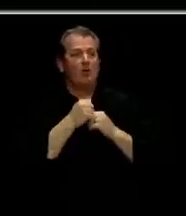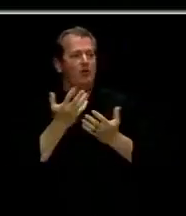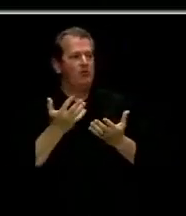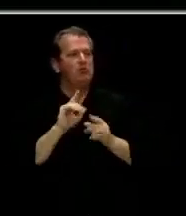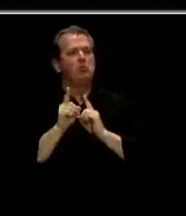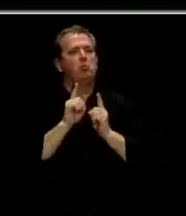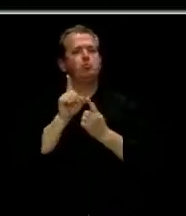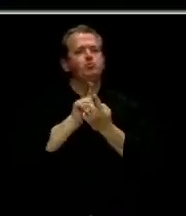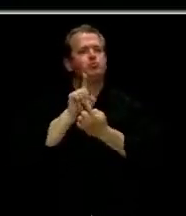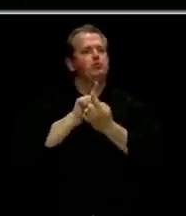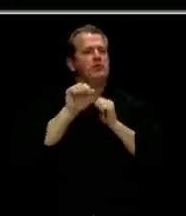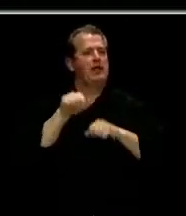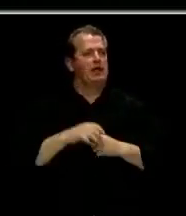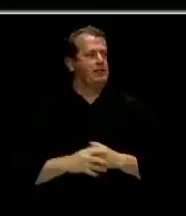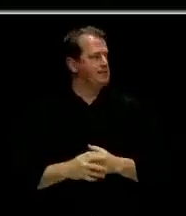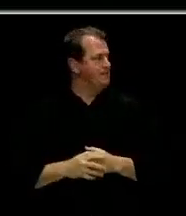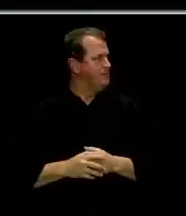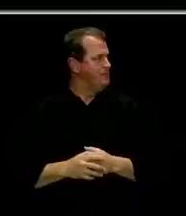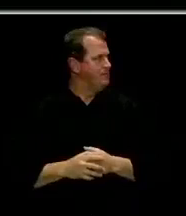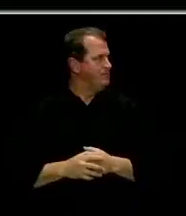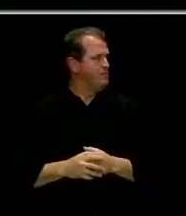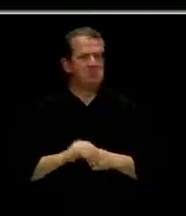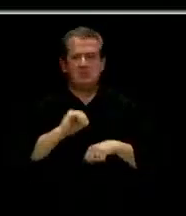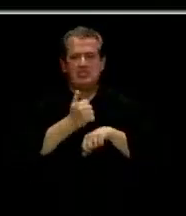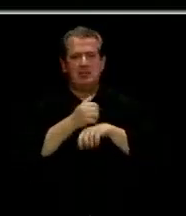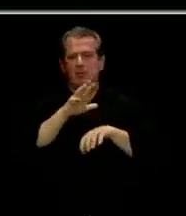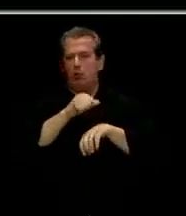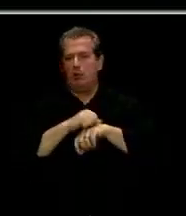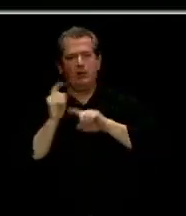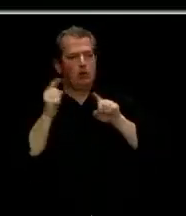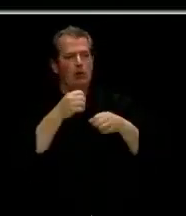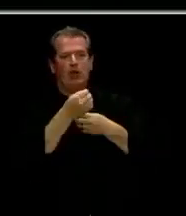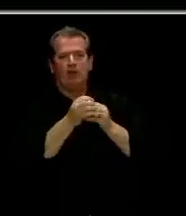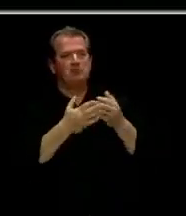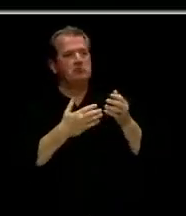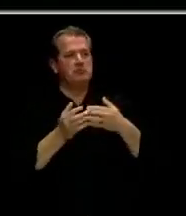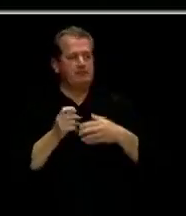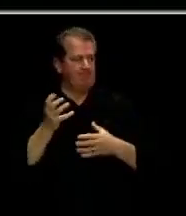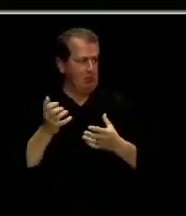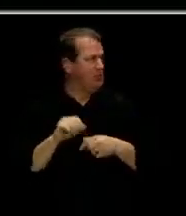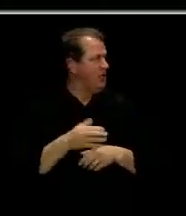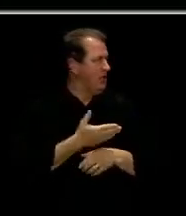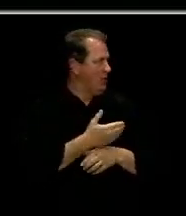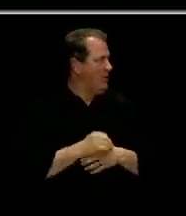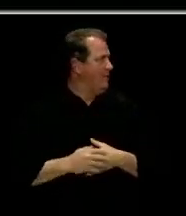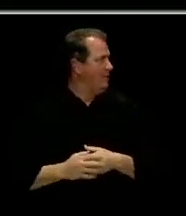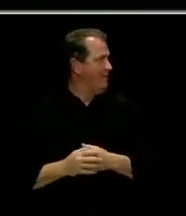intimate level that you may want to set up an appointment to go to their office, etc.